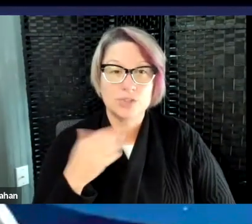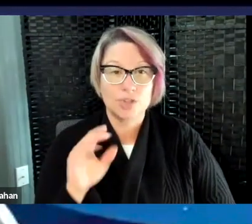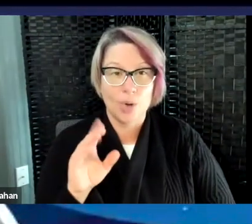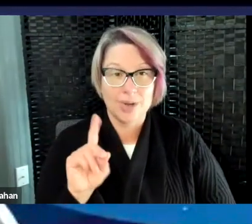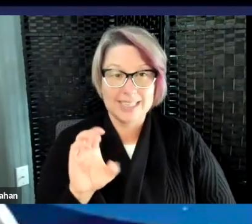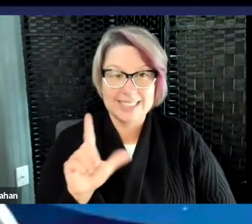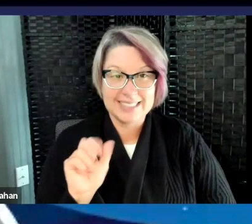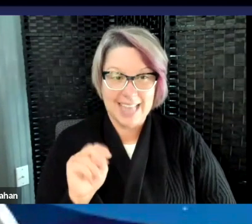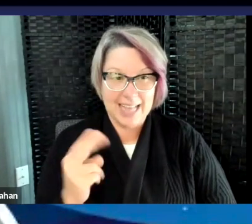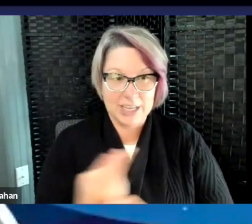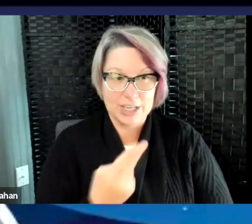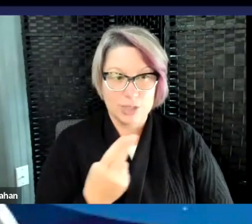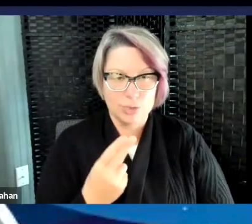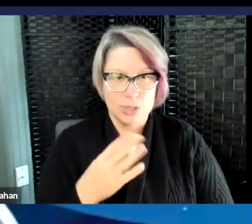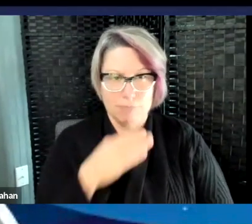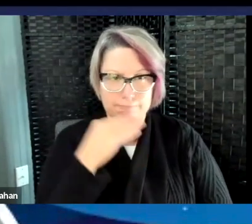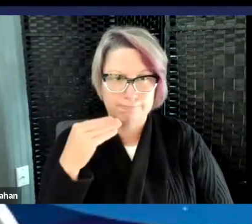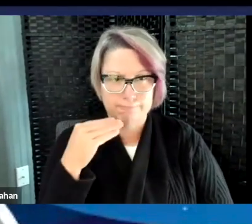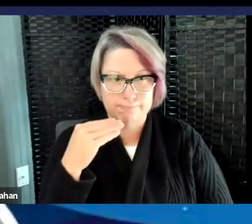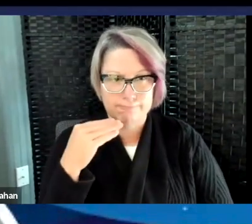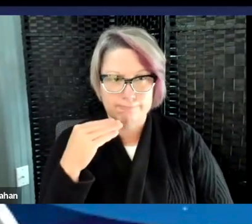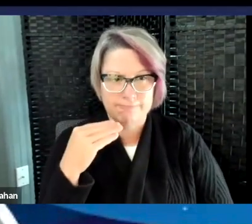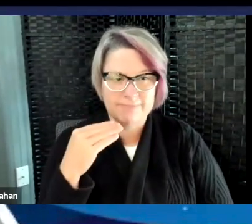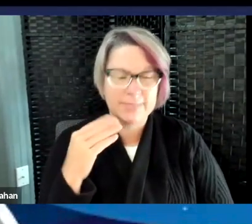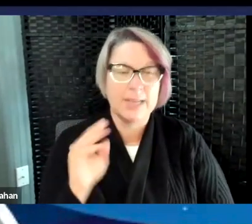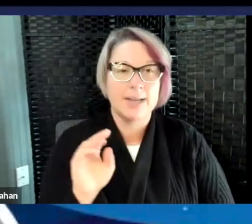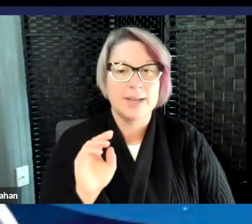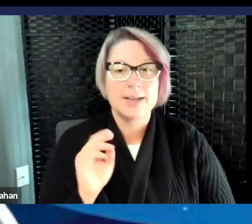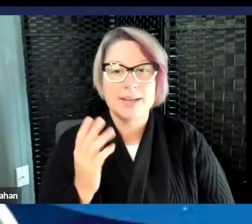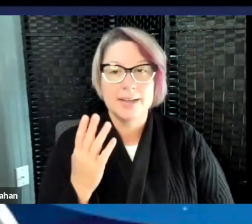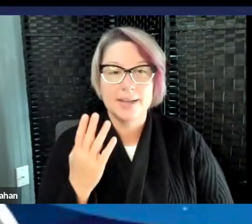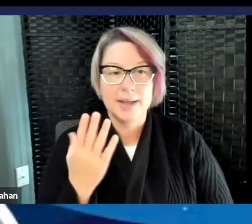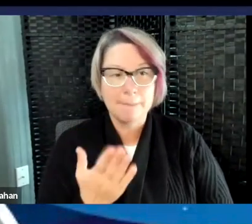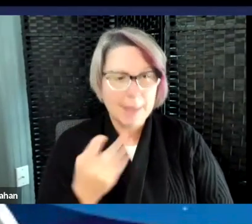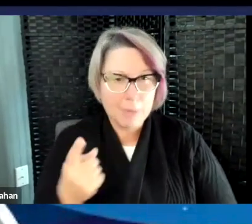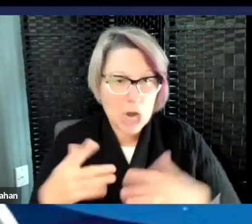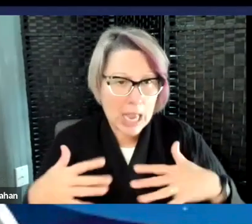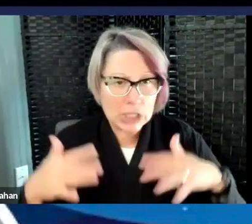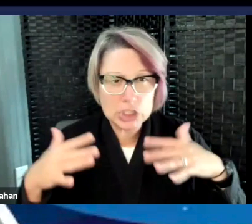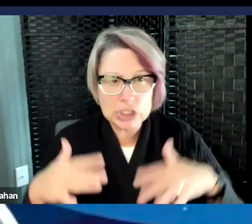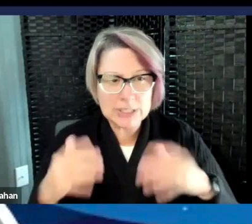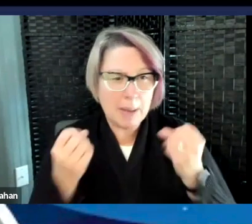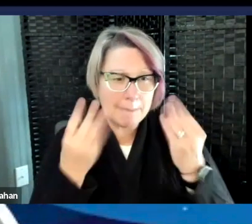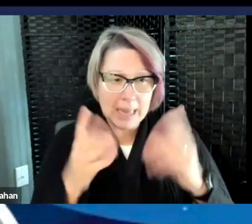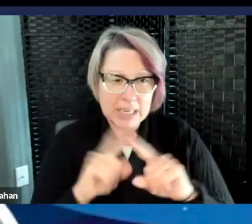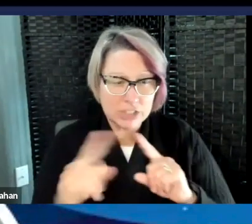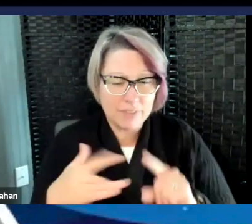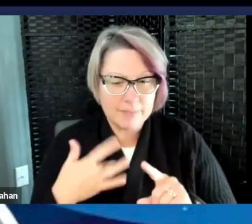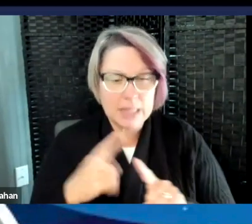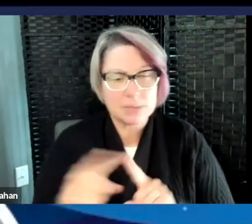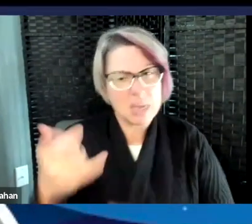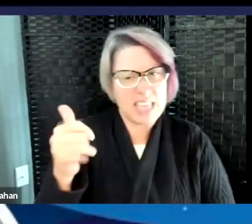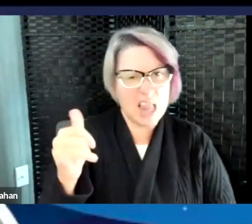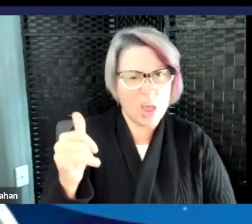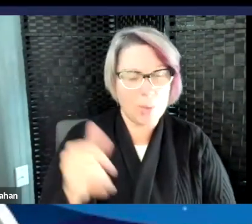kind of giving the, the straight face, which I think is, maybe you're, anxious. There's a lot of different feelings you can have, but you're in the yellow.